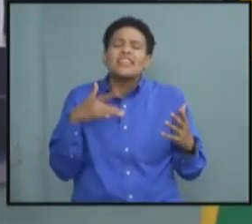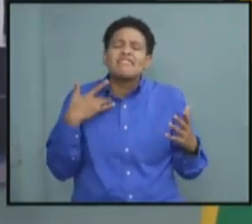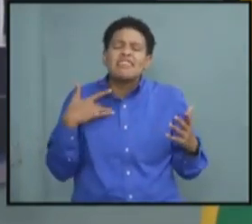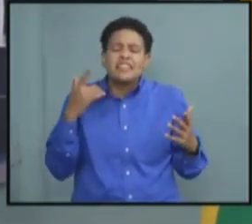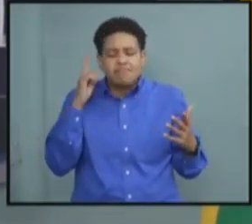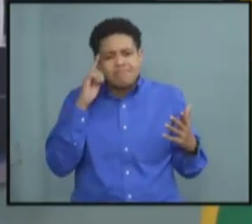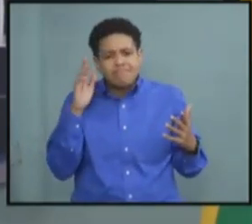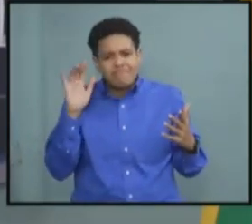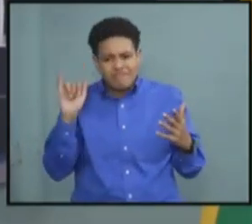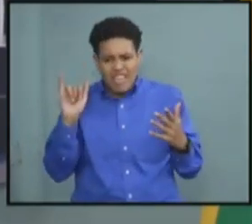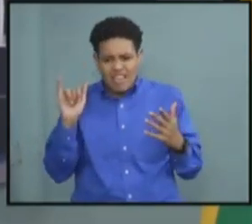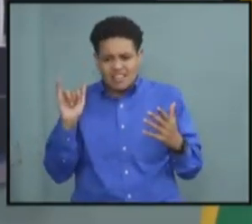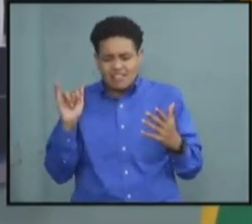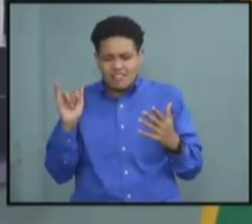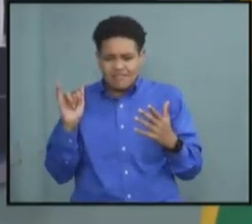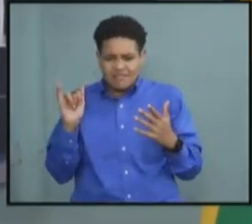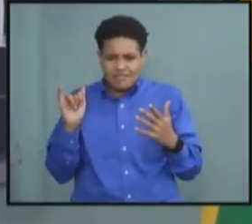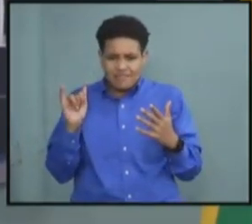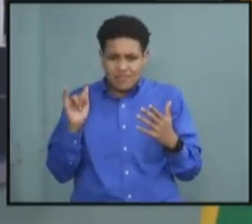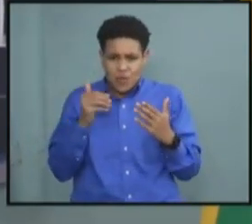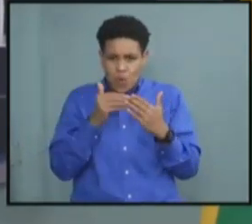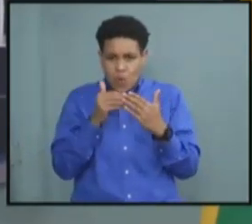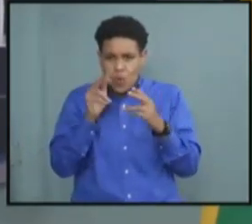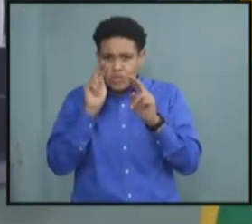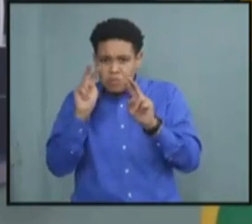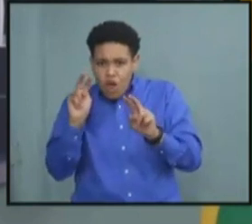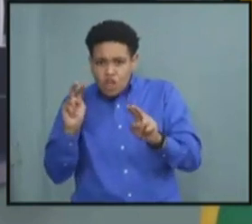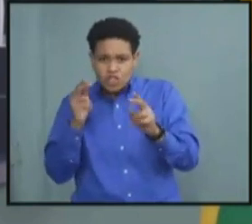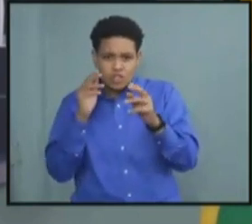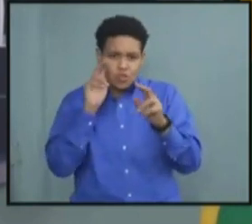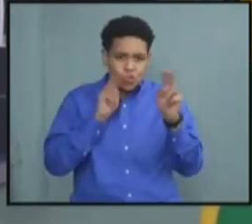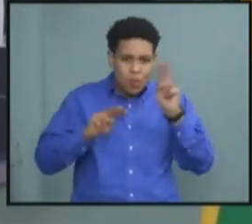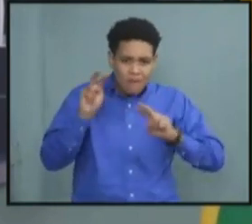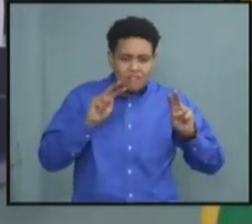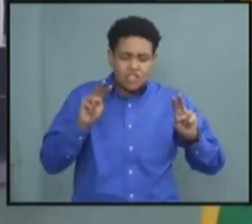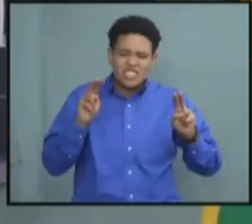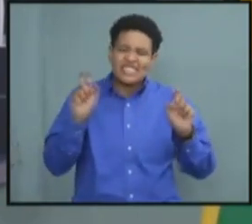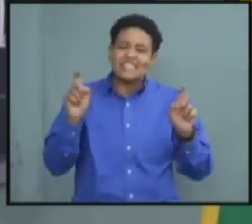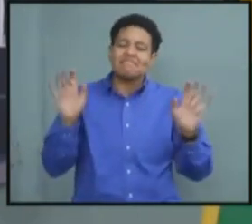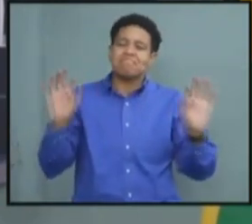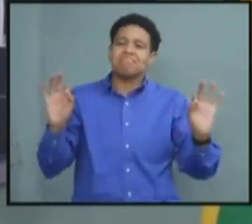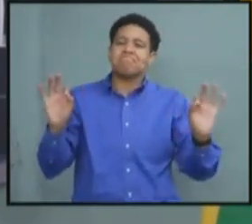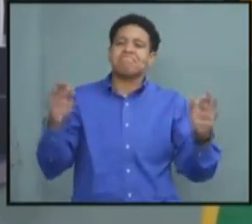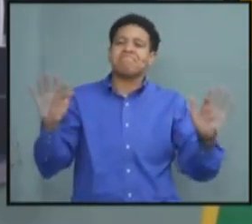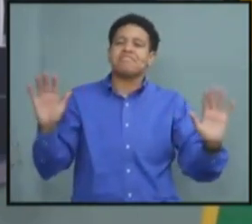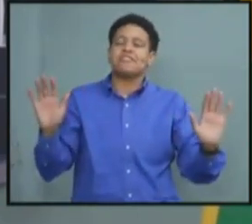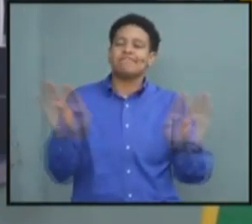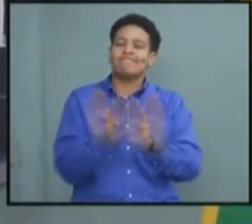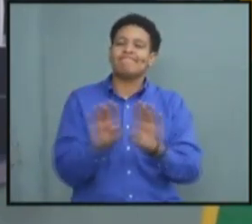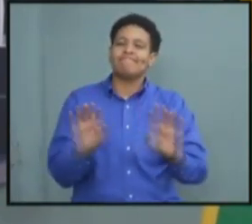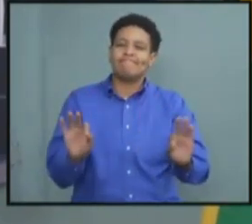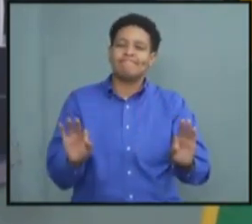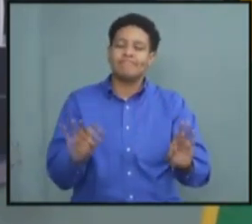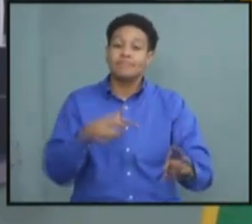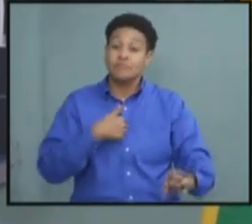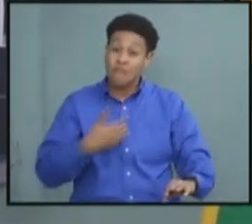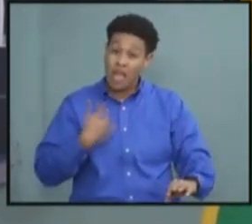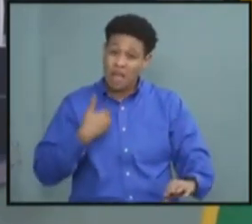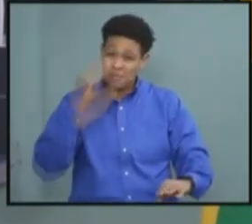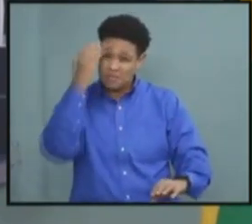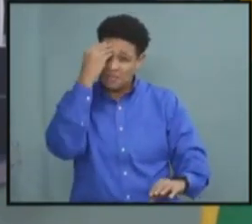to that phase of close monitoring and supervision. I want to also mention the fact that we